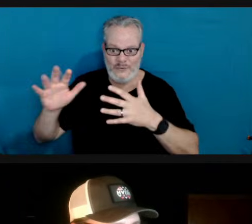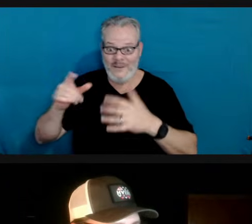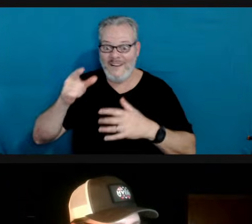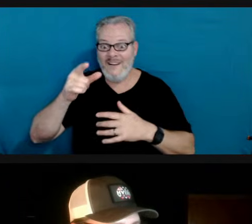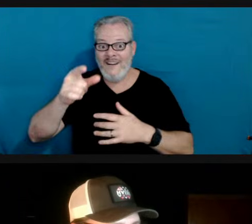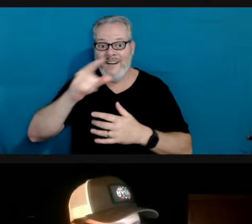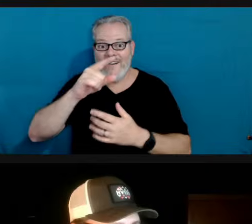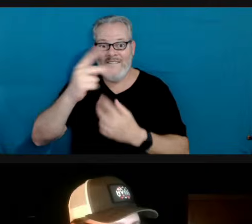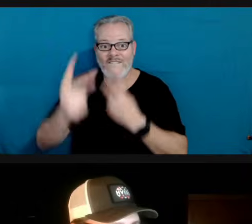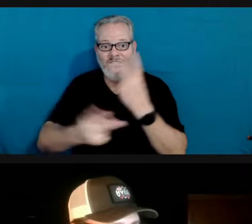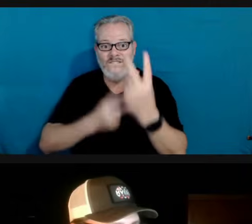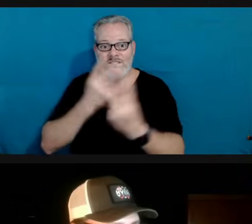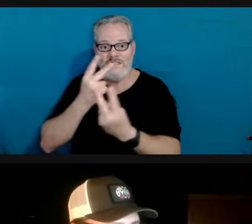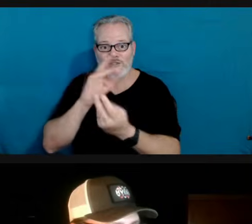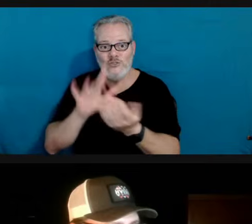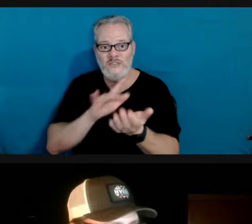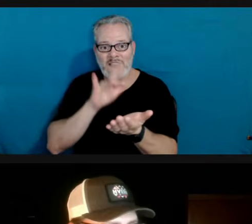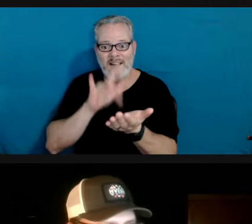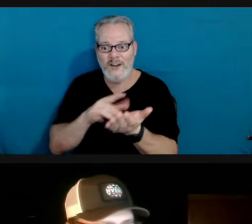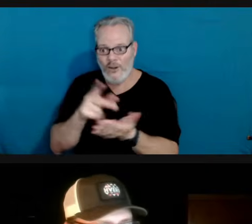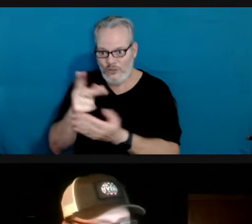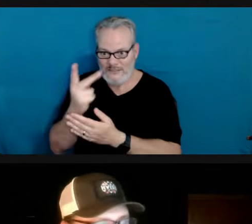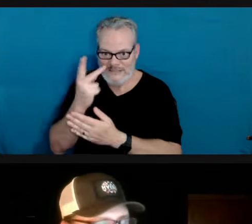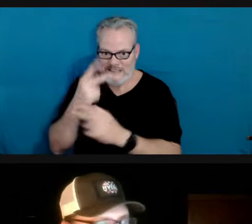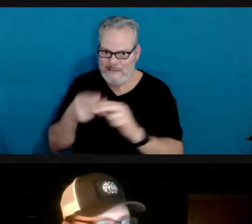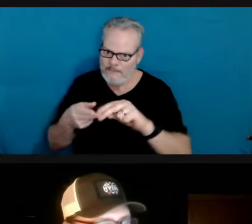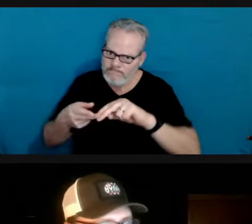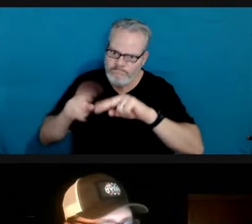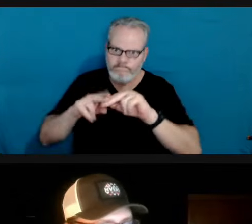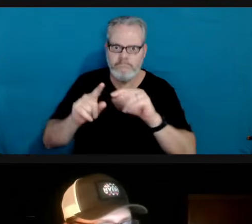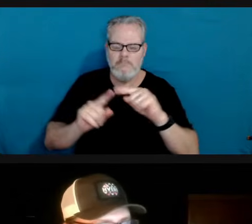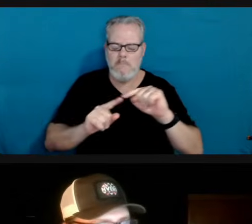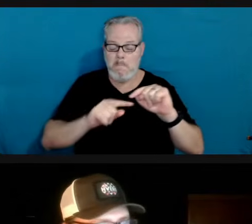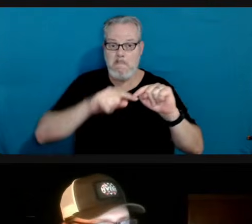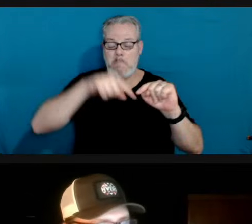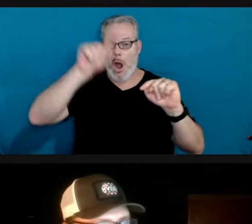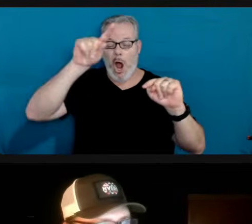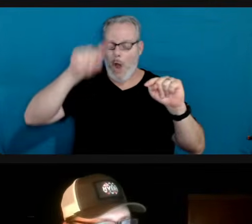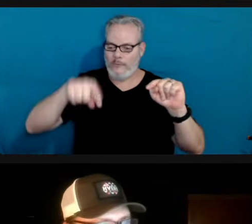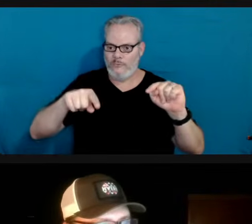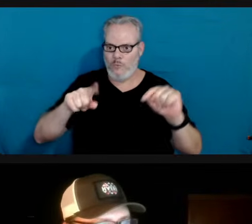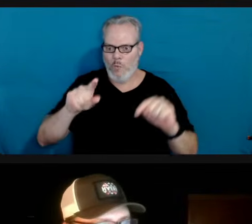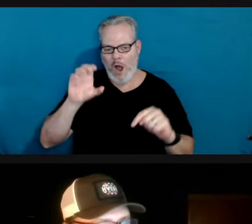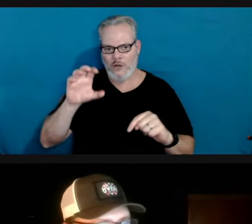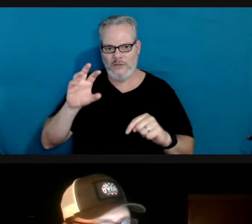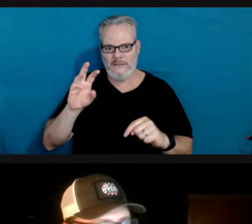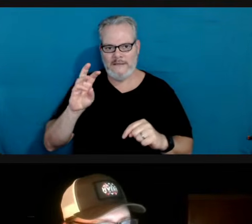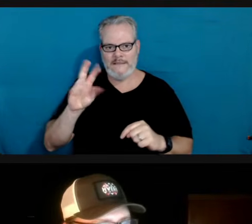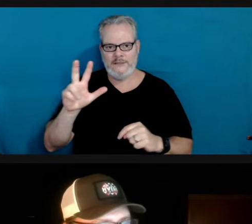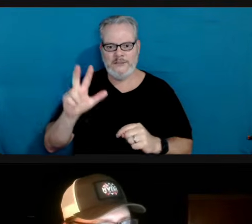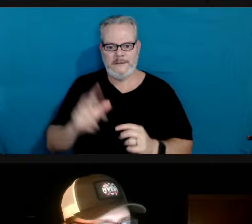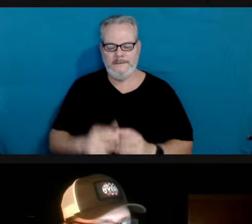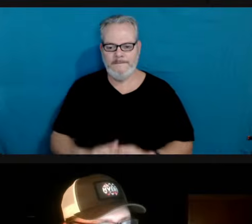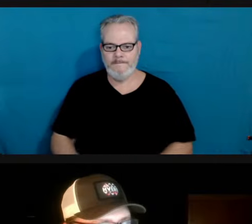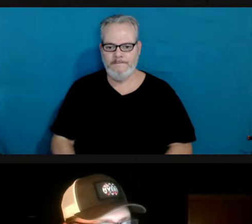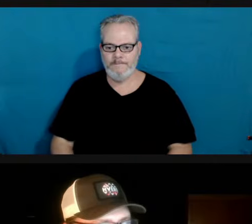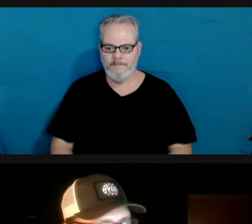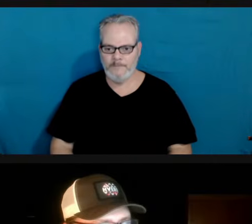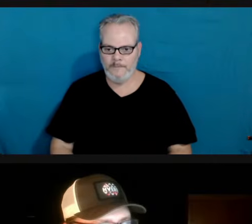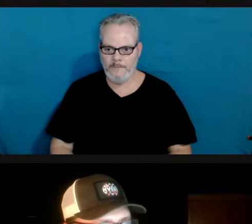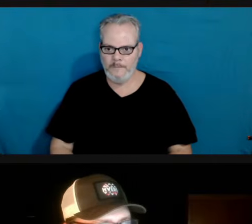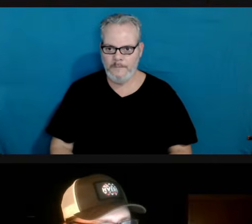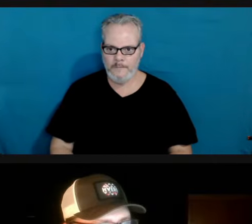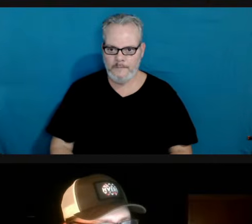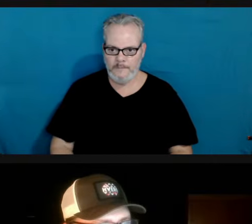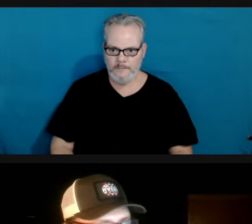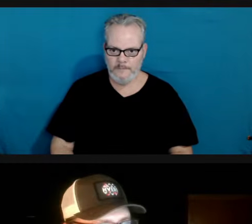also showing that big spike. Let's make that bigger in case anyone's looking at a tiny device here, as much as we can. So there we